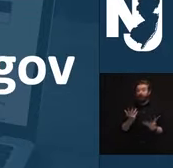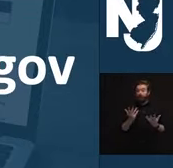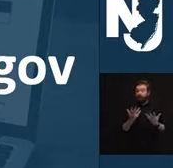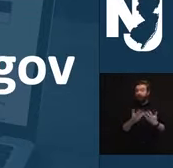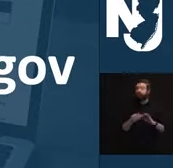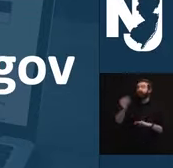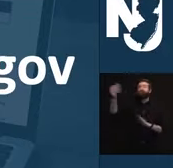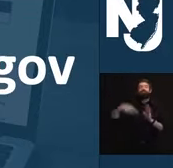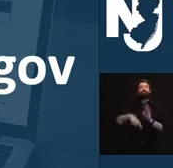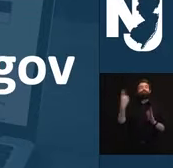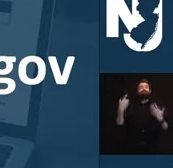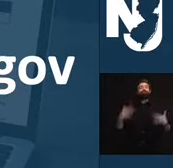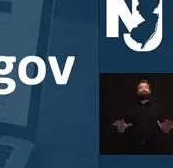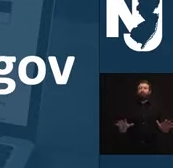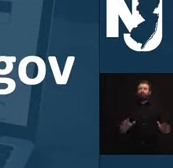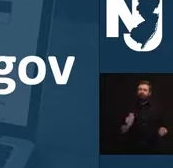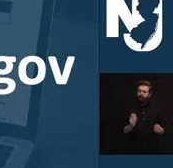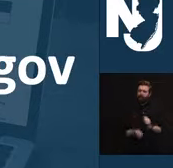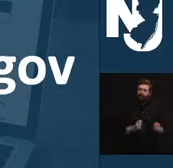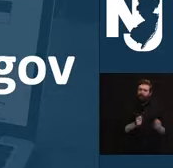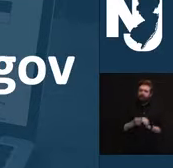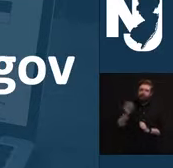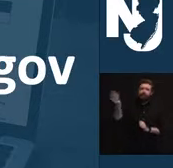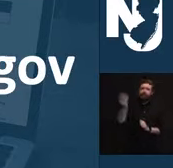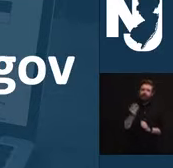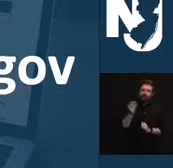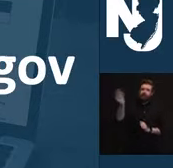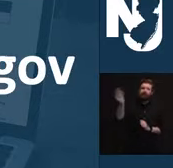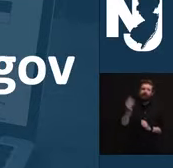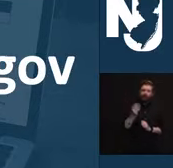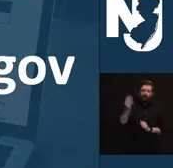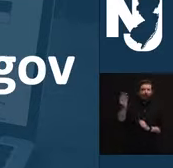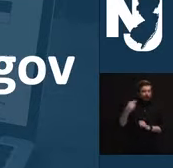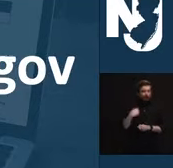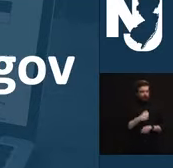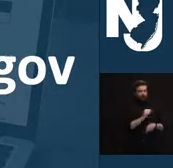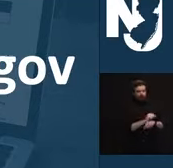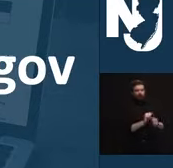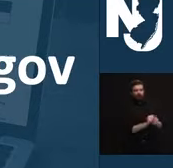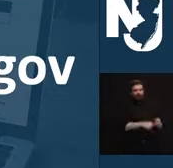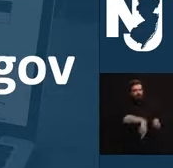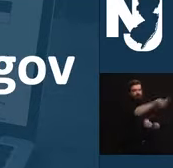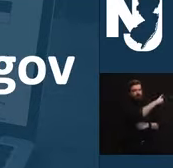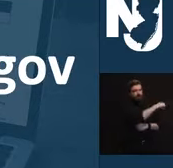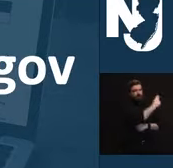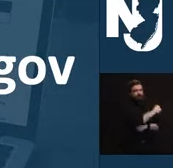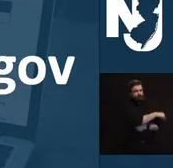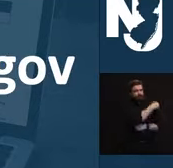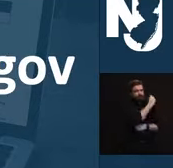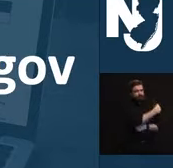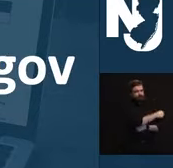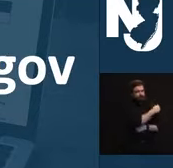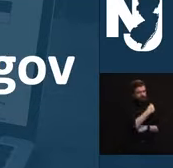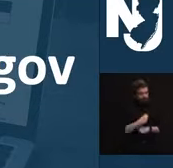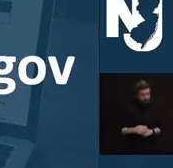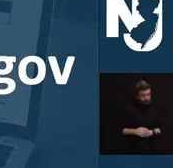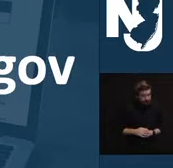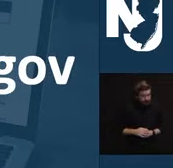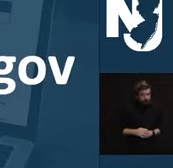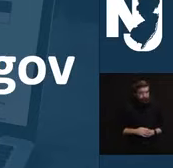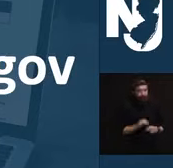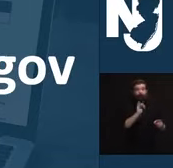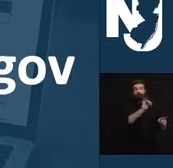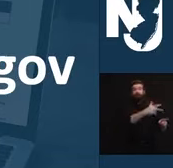hospitals. The light on the other side of this pandemic is real, it is now becoming visible, and this is a game